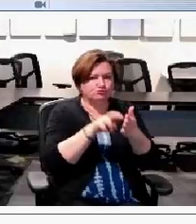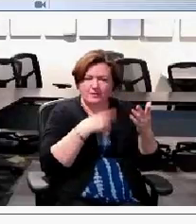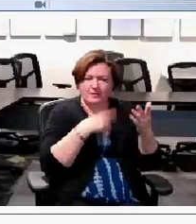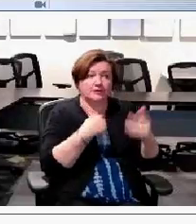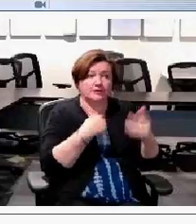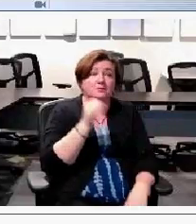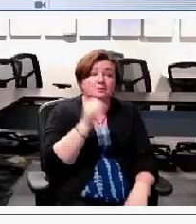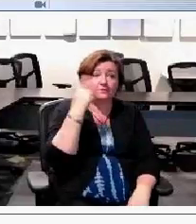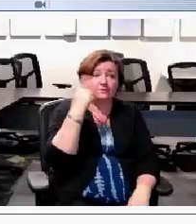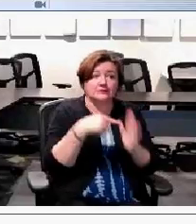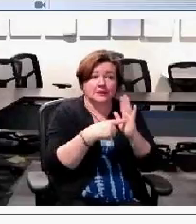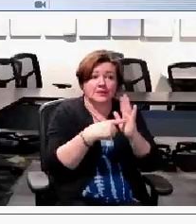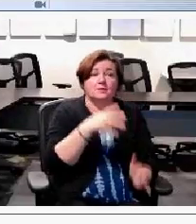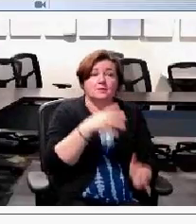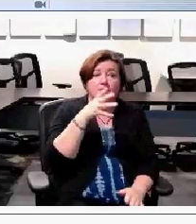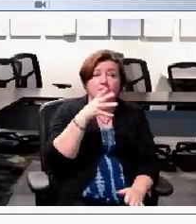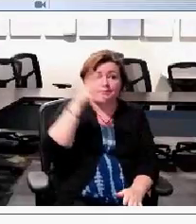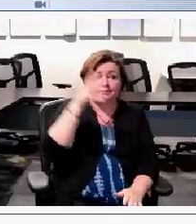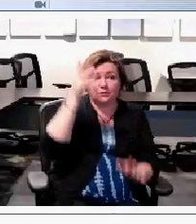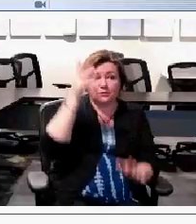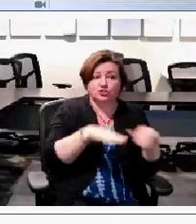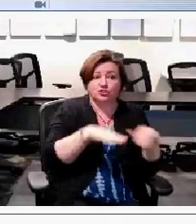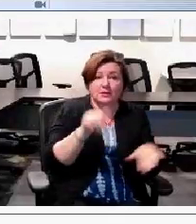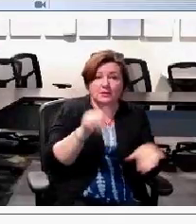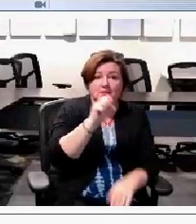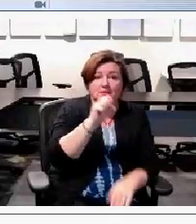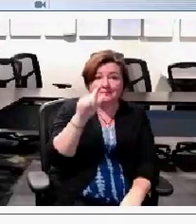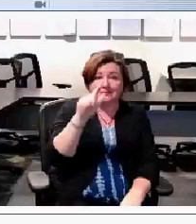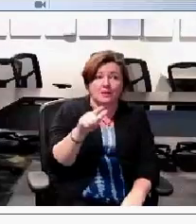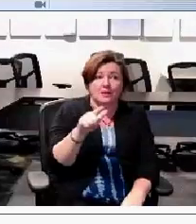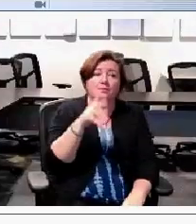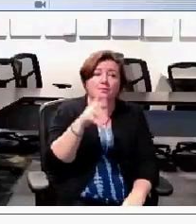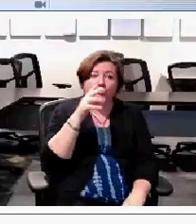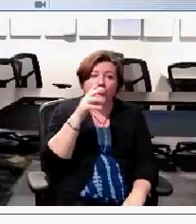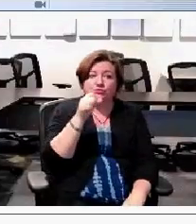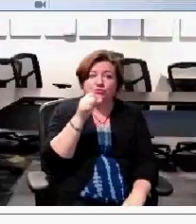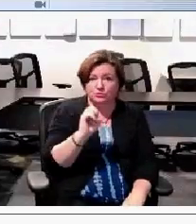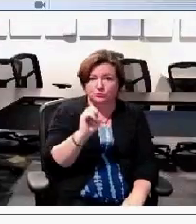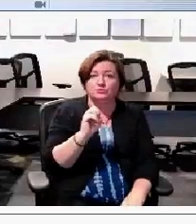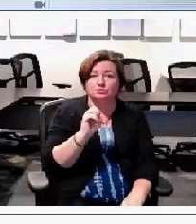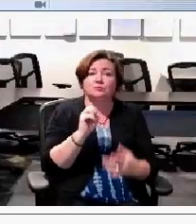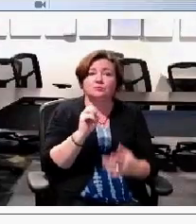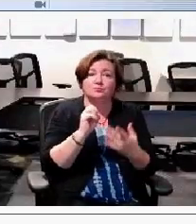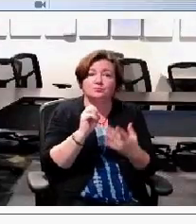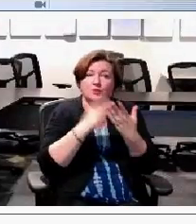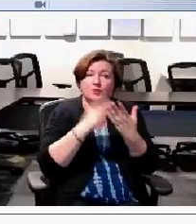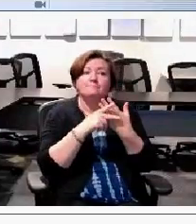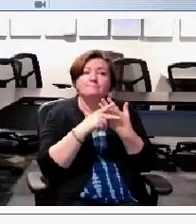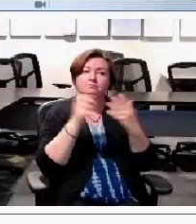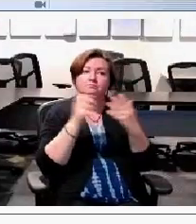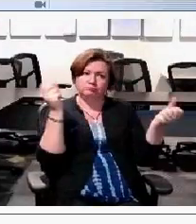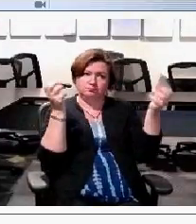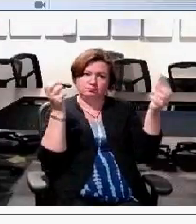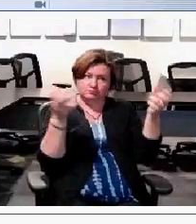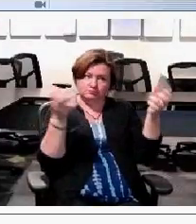goose program. It is actually based on the rhyme that binds program. It's an American Sign Language. It's